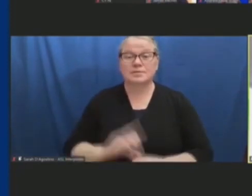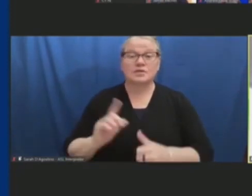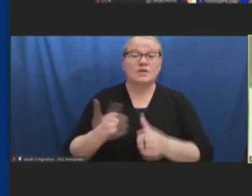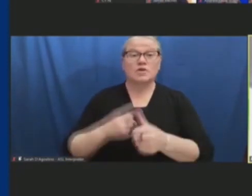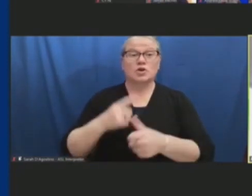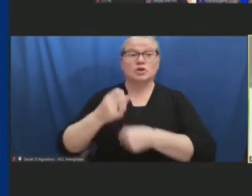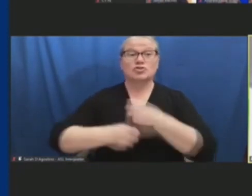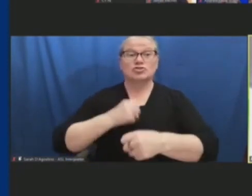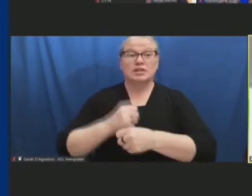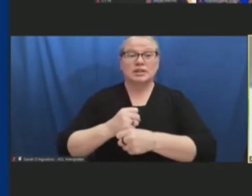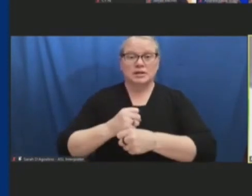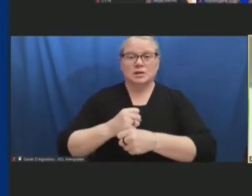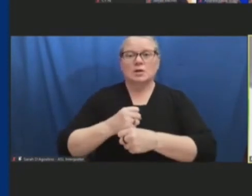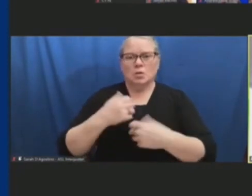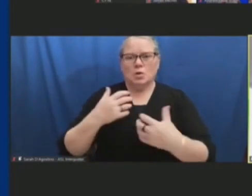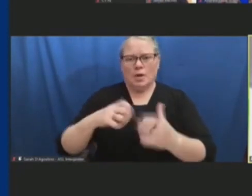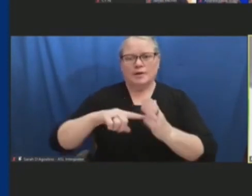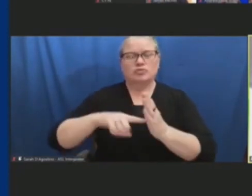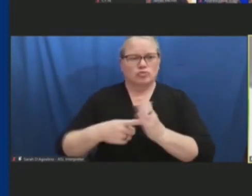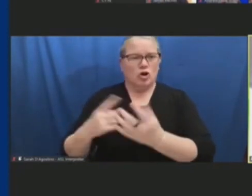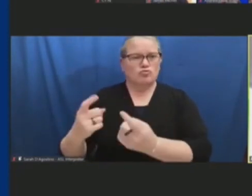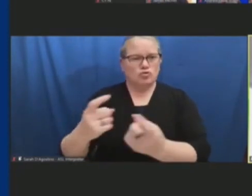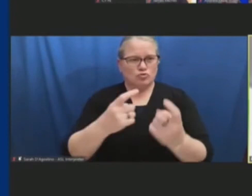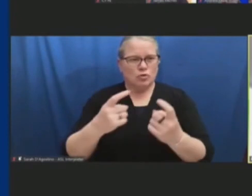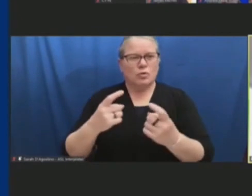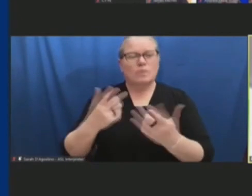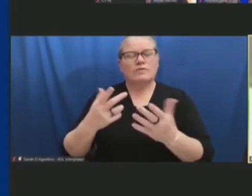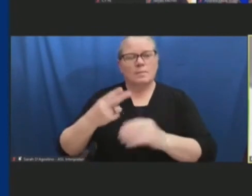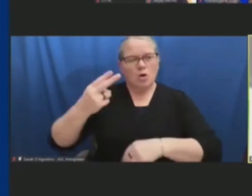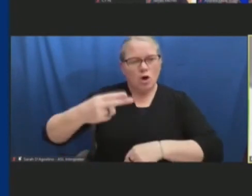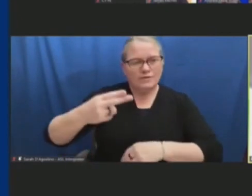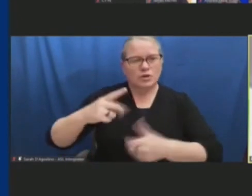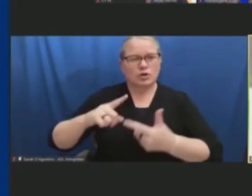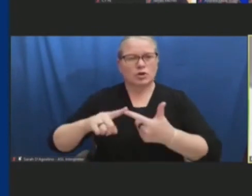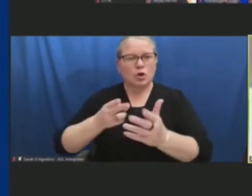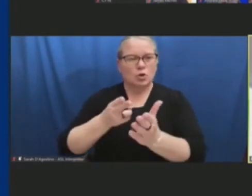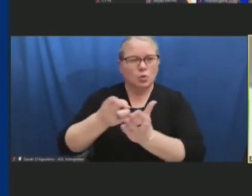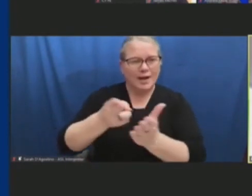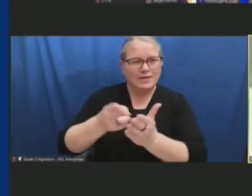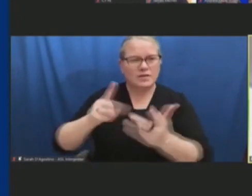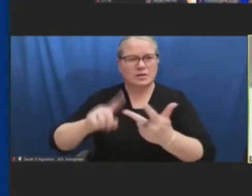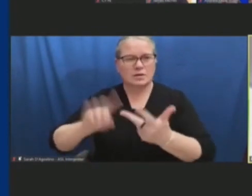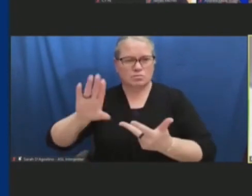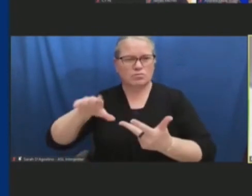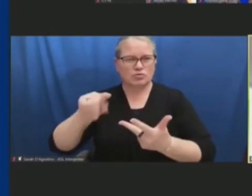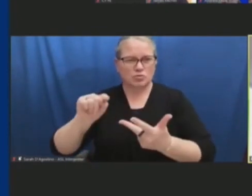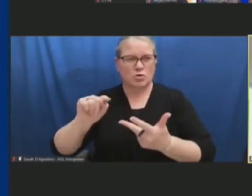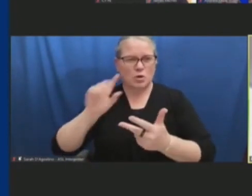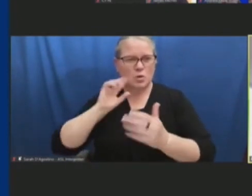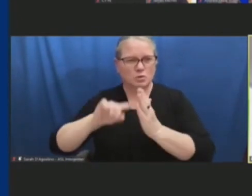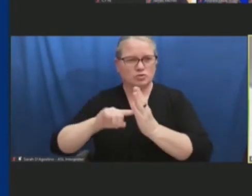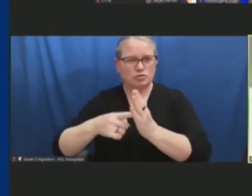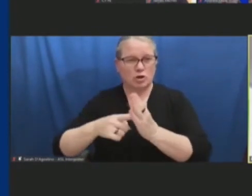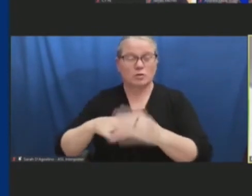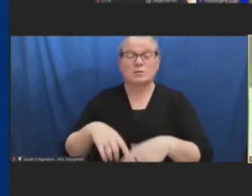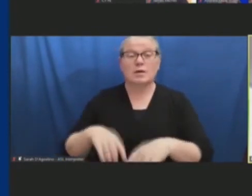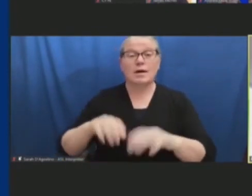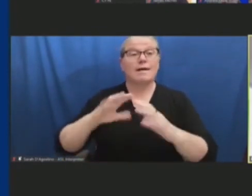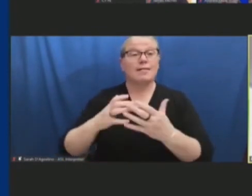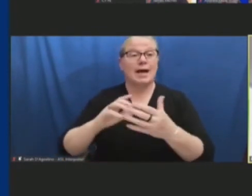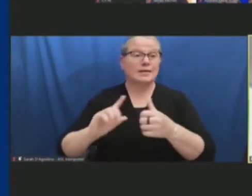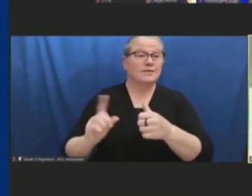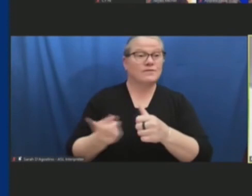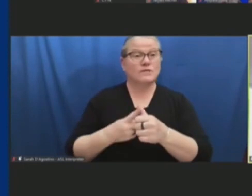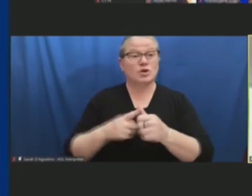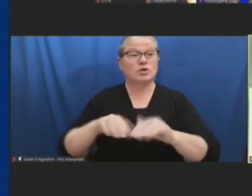to start recruitment from the greater Hartford, New Haven, and Bridgeport areas. The first class date is slated to